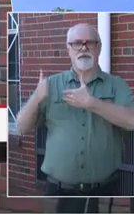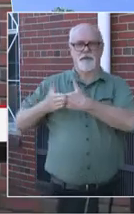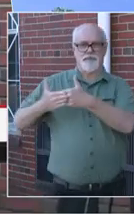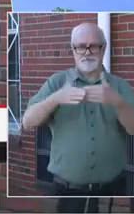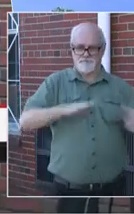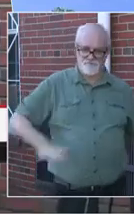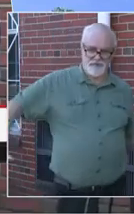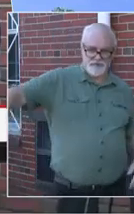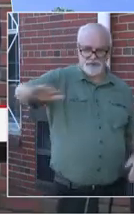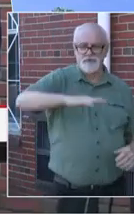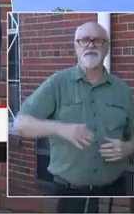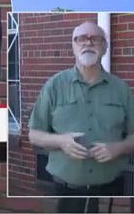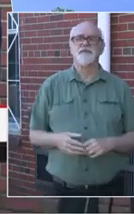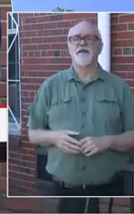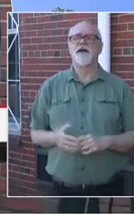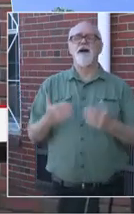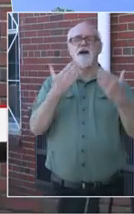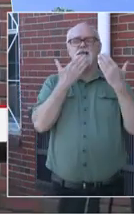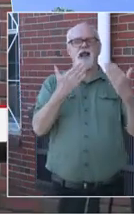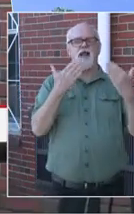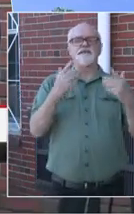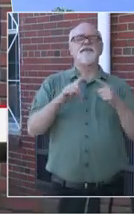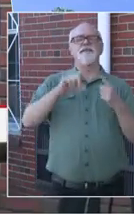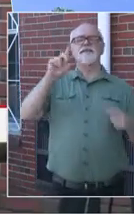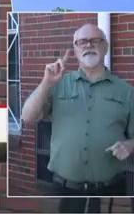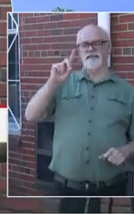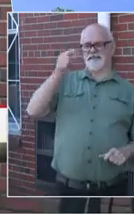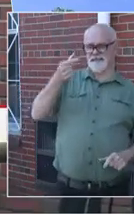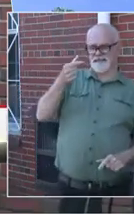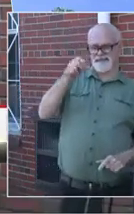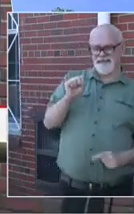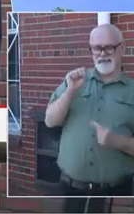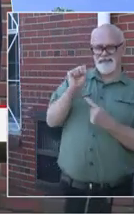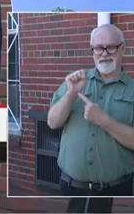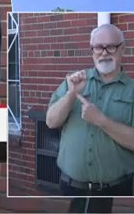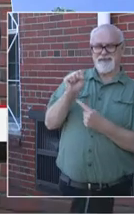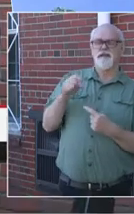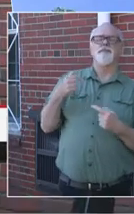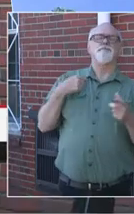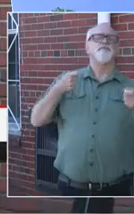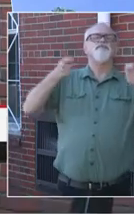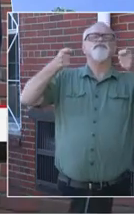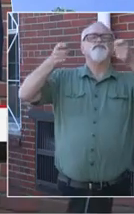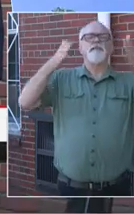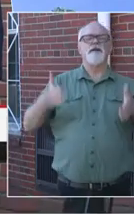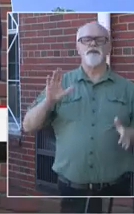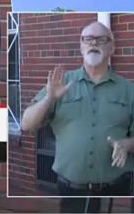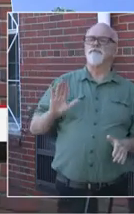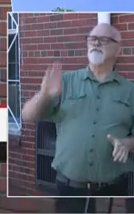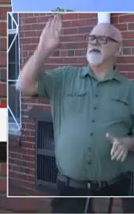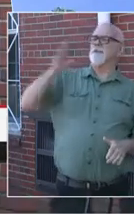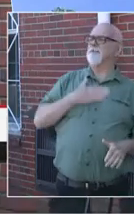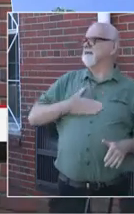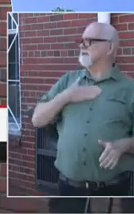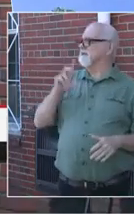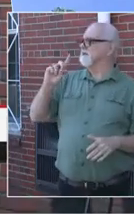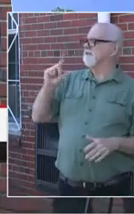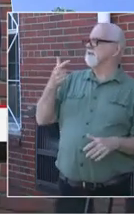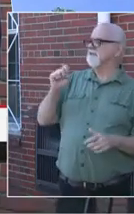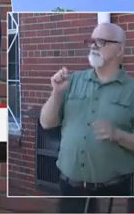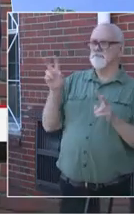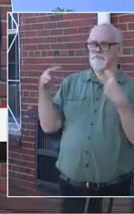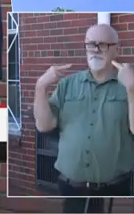DGS for their hard work. I think Deputy Director, if he's here, Osei Headley, if you can raise your hand and be recognized. DGS Operations